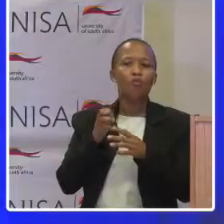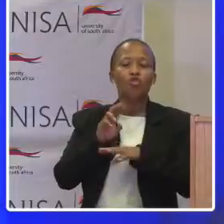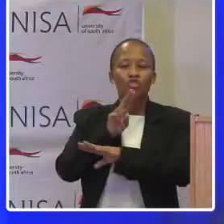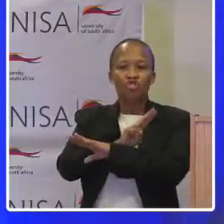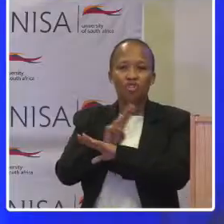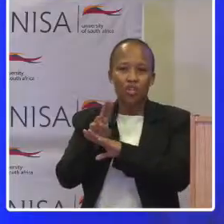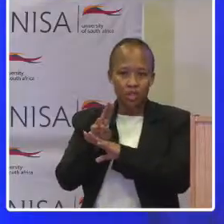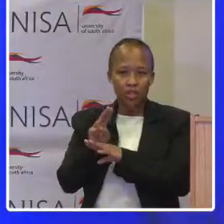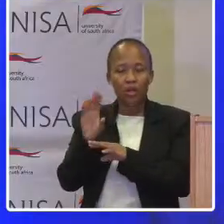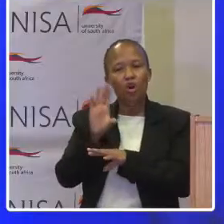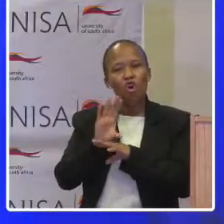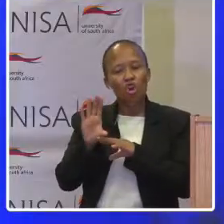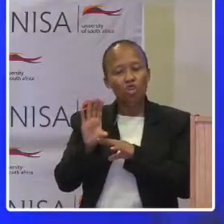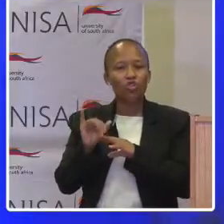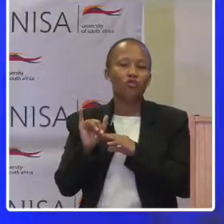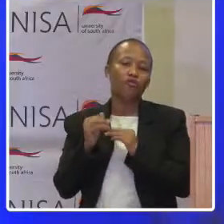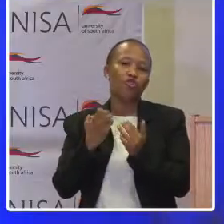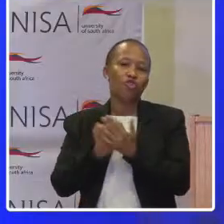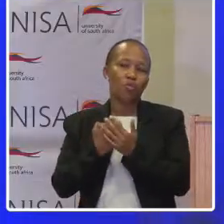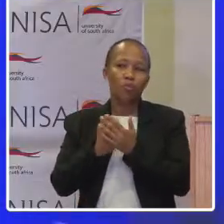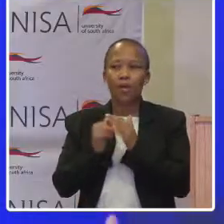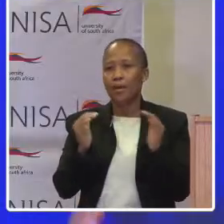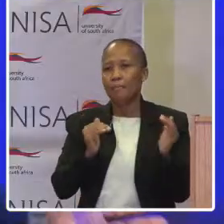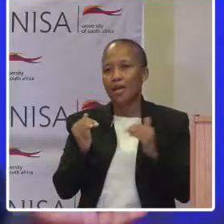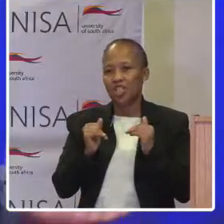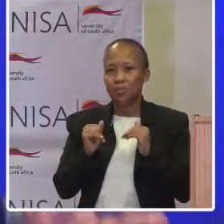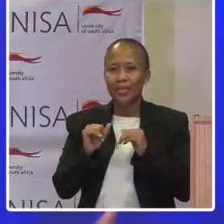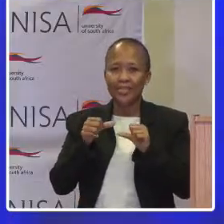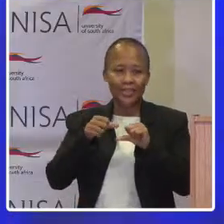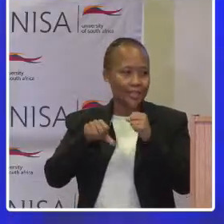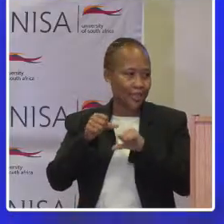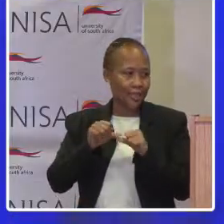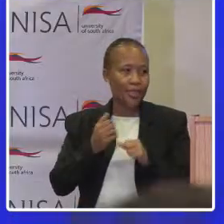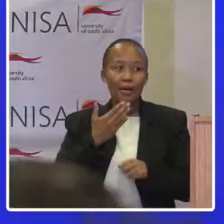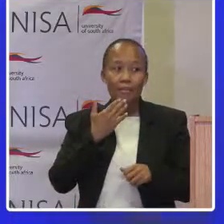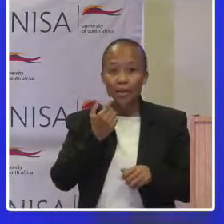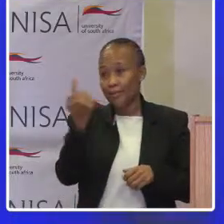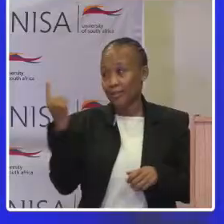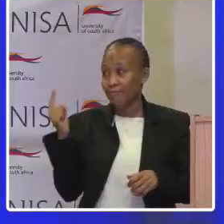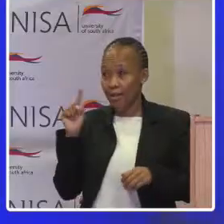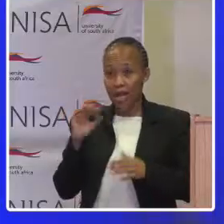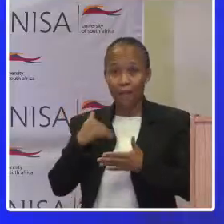College of Economic and Management Sciences. Please come up and take up your space.